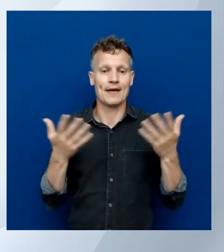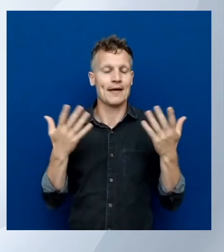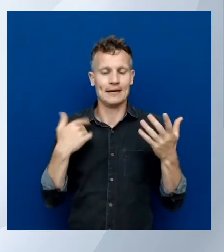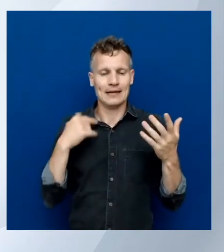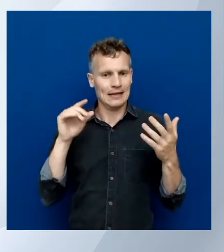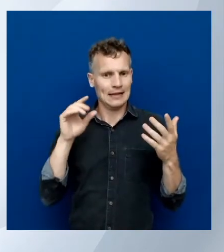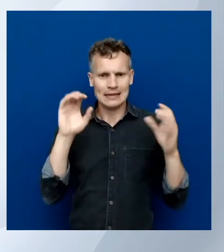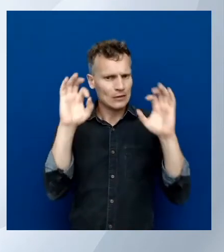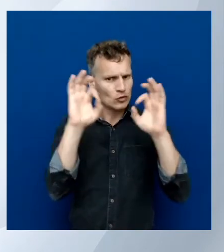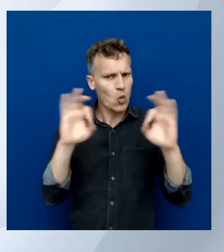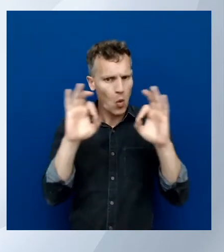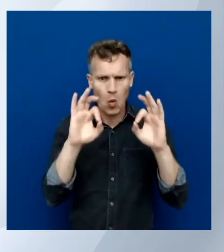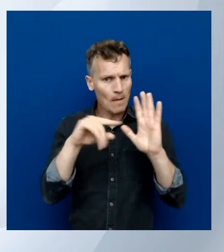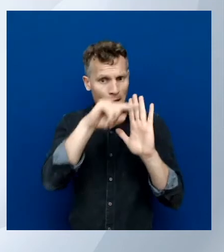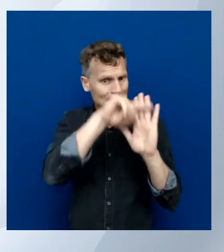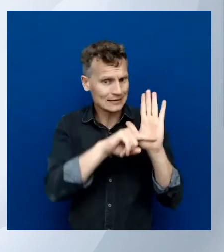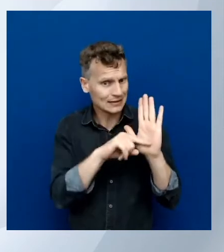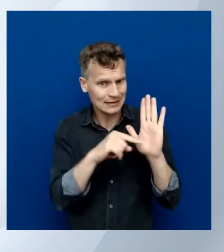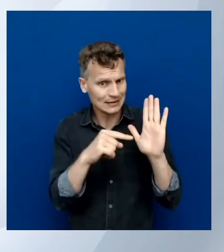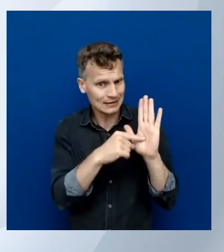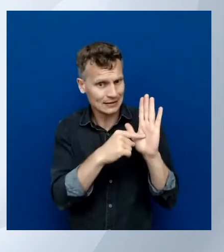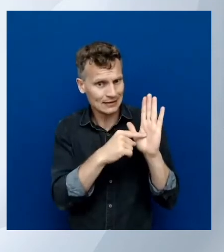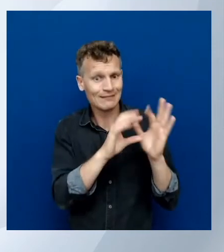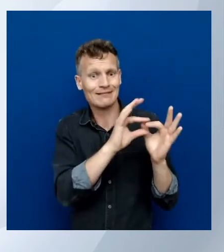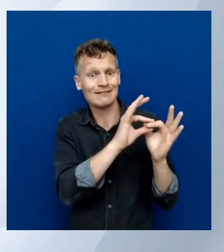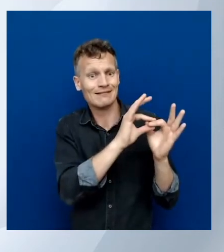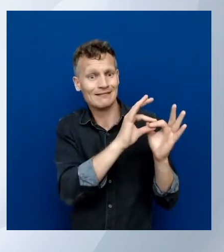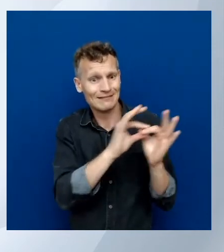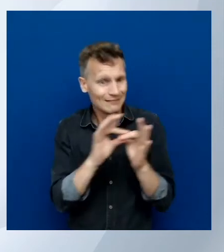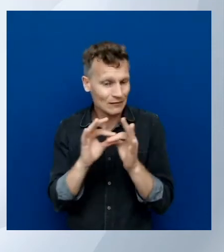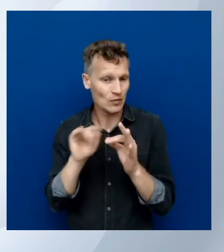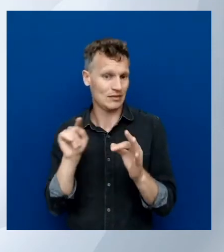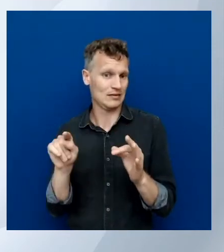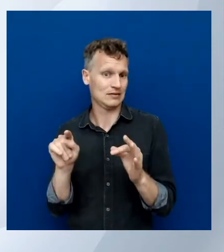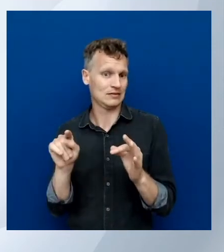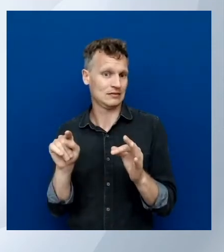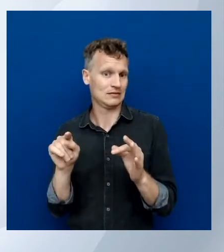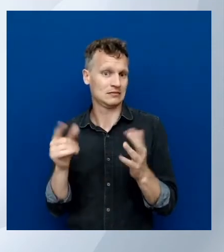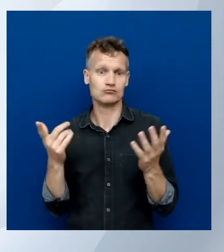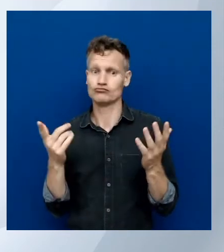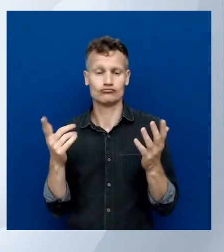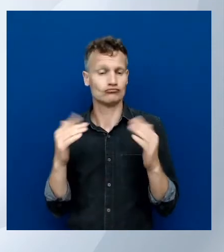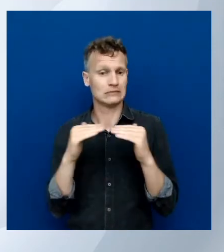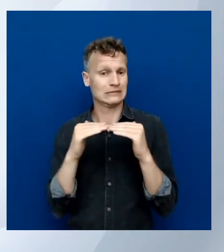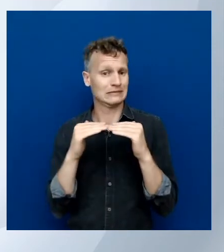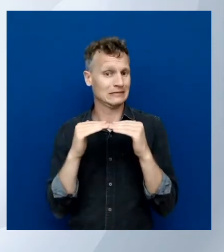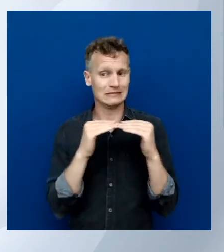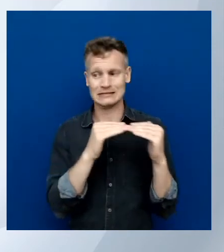policies yet for Kubernetes. It's just the standard Azure